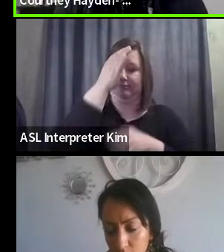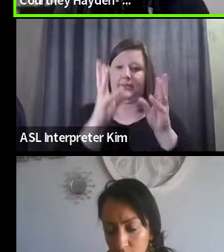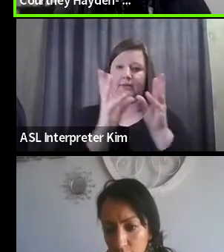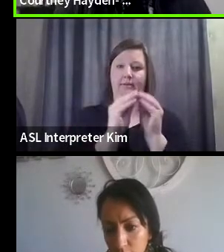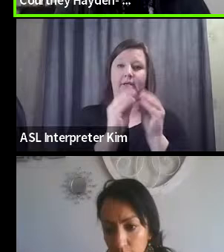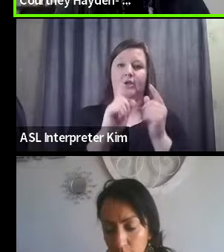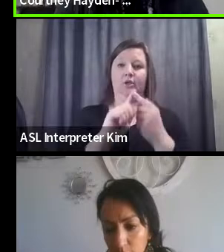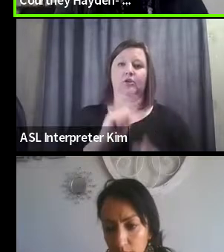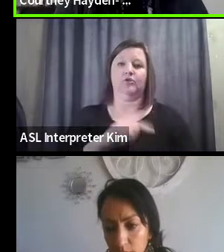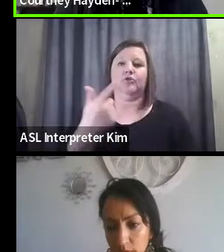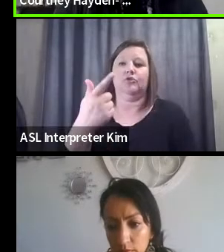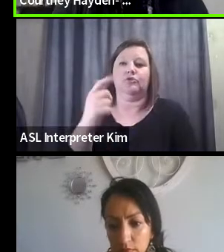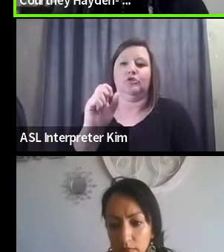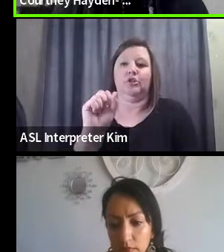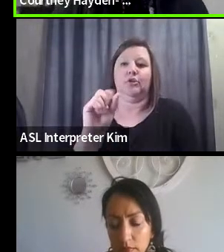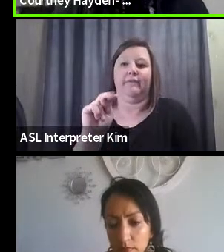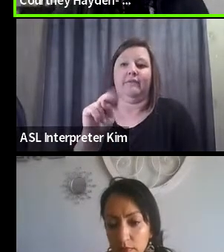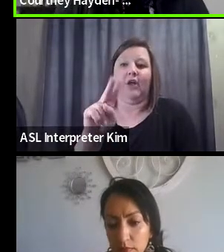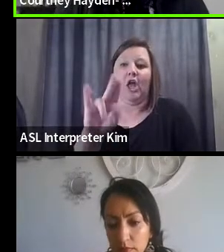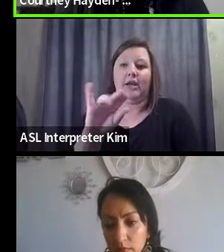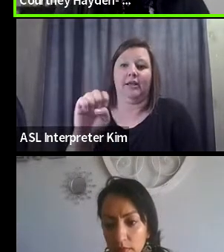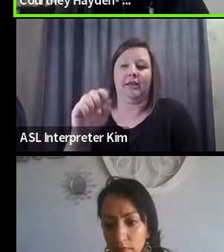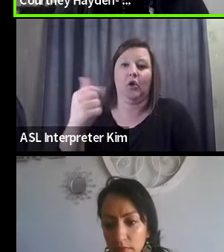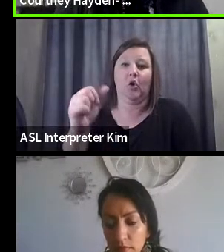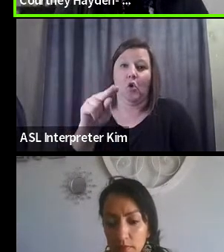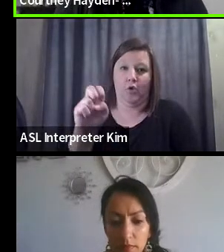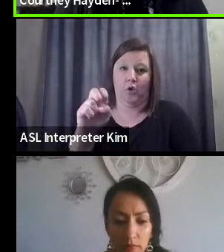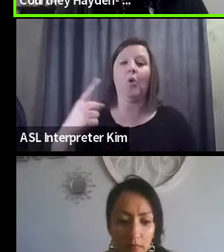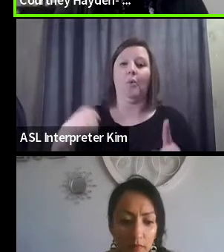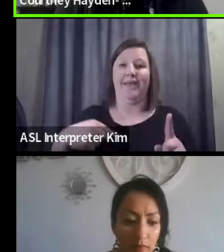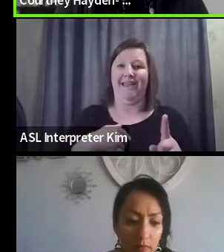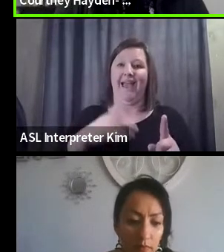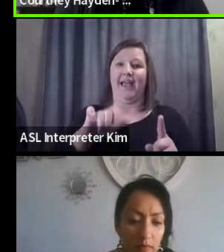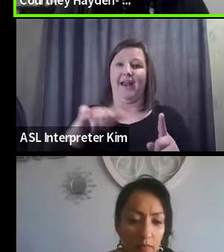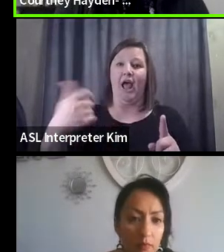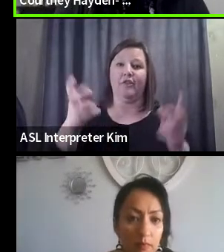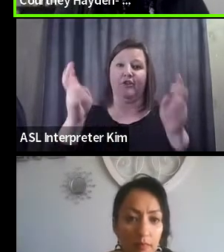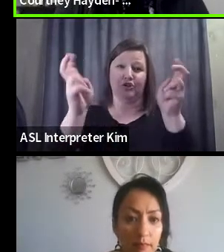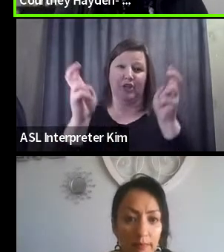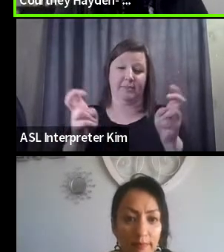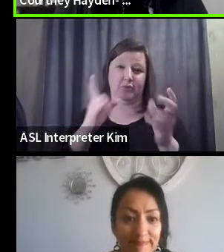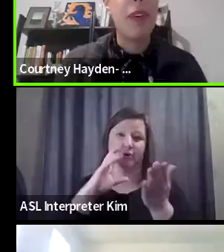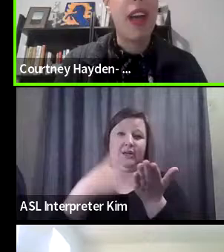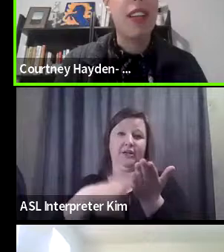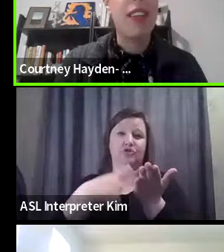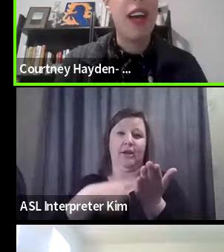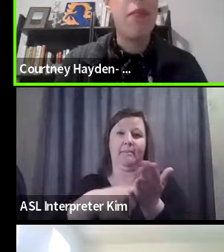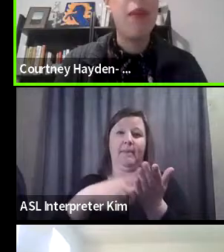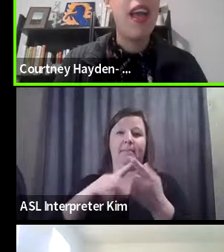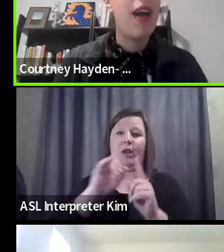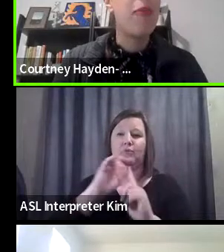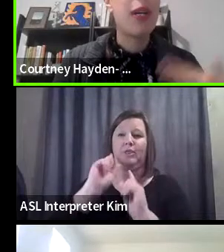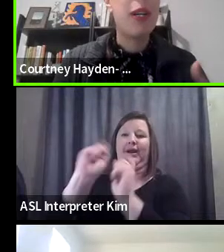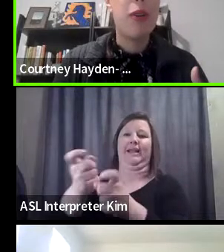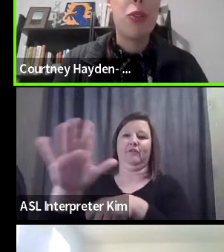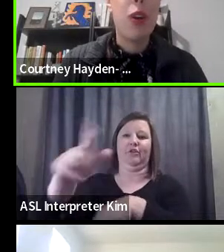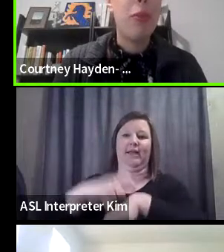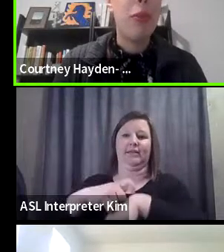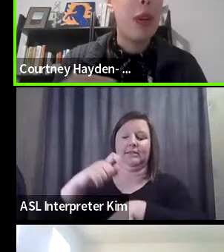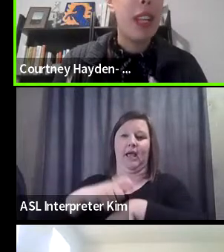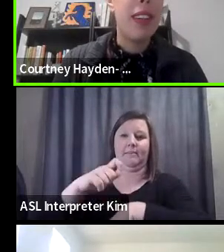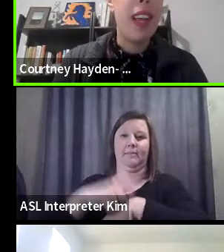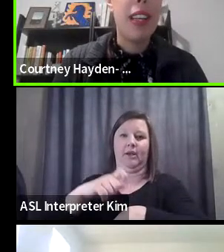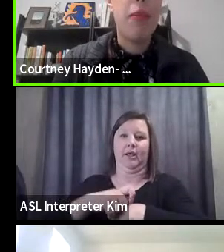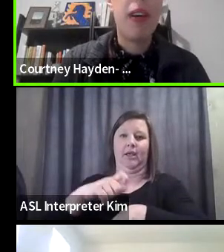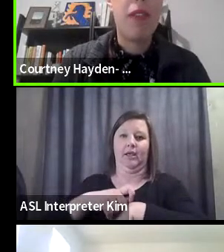Giovanni Gone. I will say we had topics we were going to chat about. We normally have a closeout, but I want to give her that time. And we're going to go to the